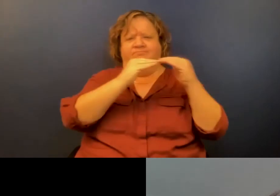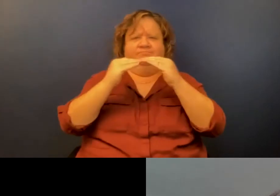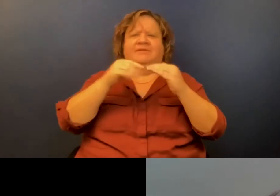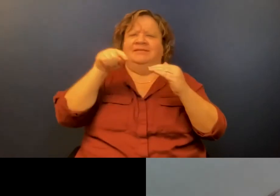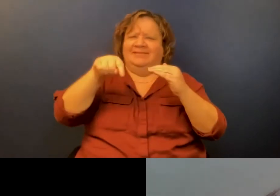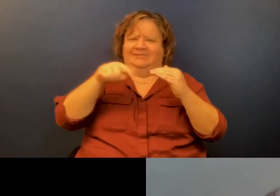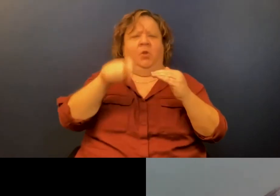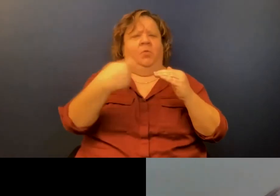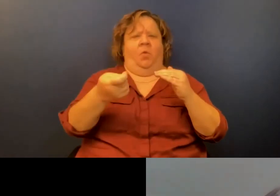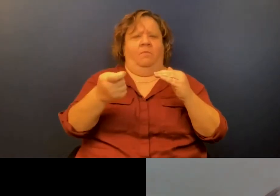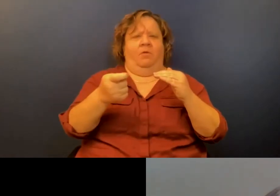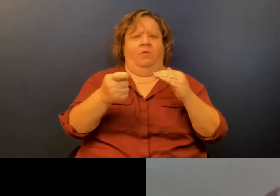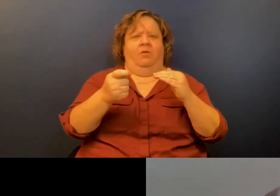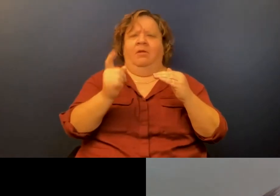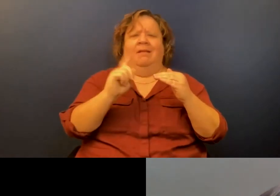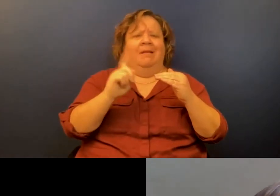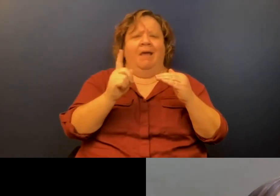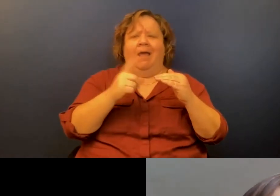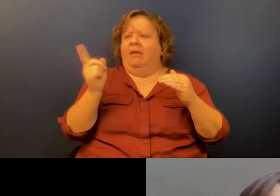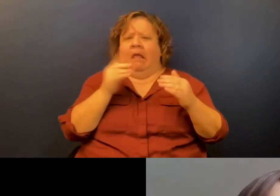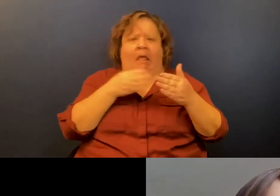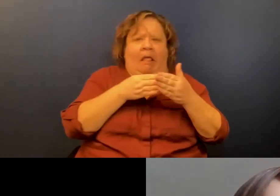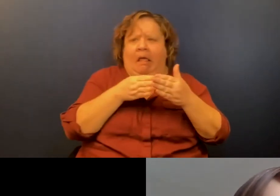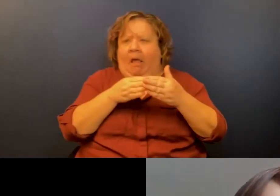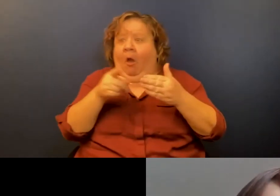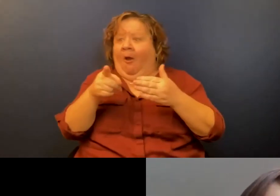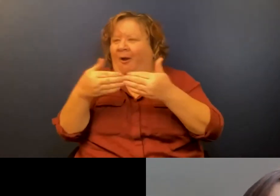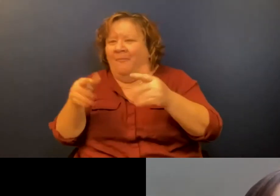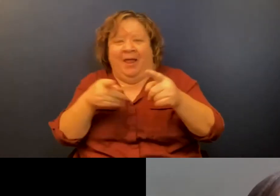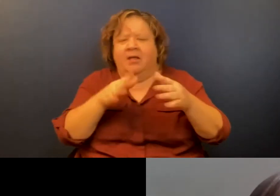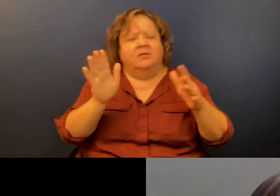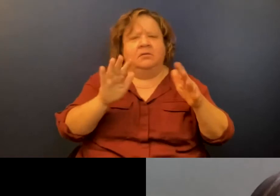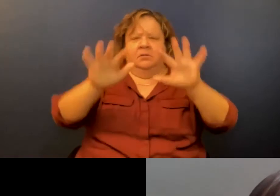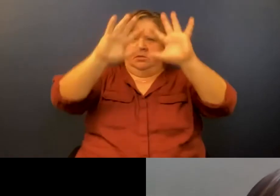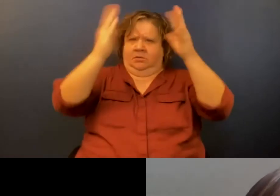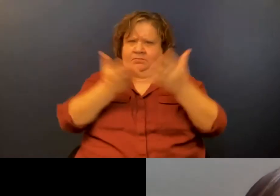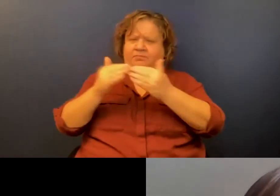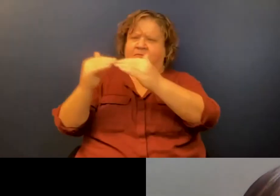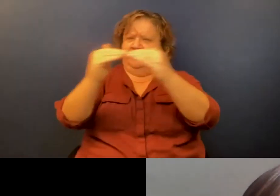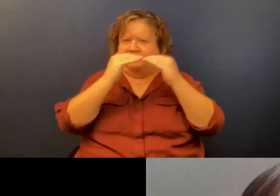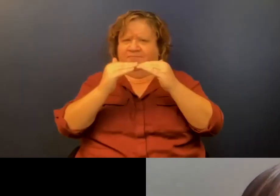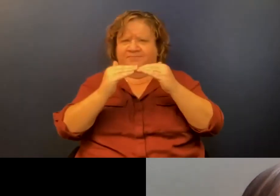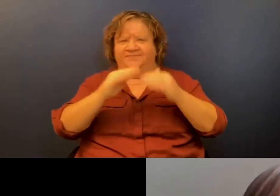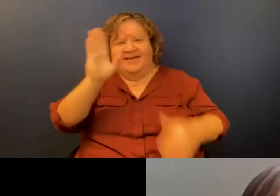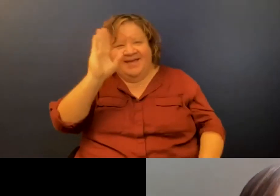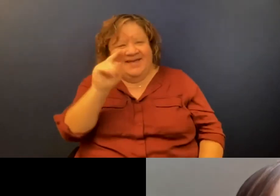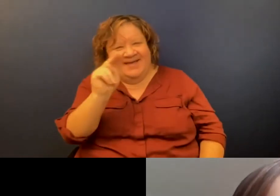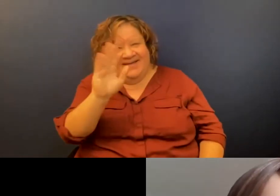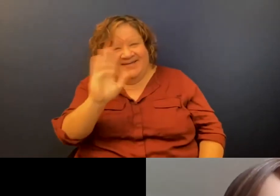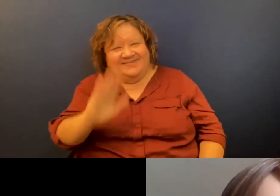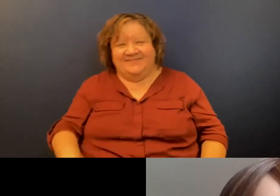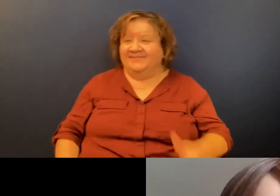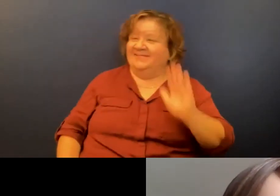Nefertiti, the mic is yours. Hello, everyone. I am so excited to be here with you today. Thank you so much for